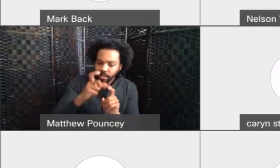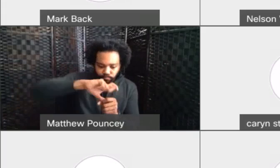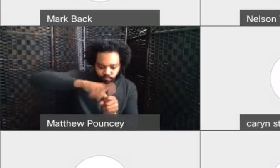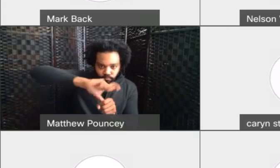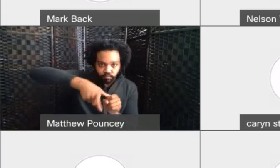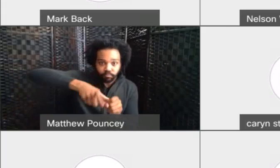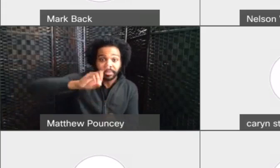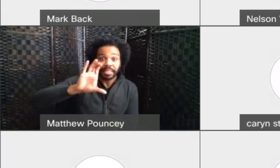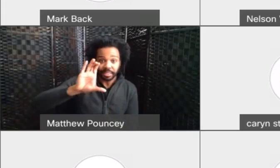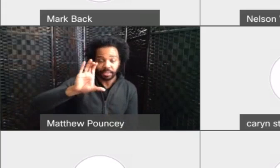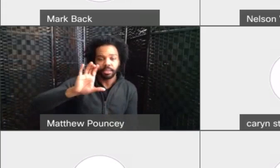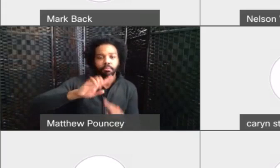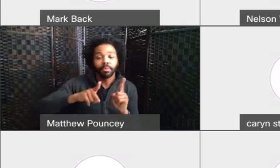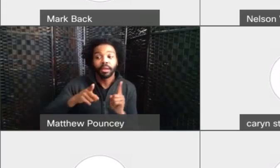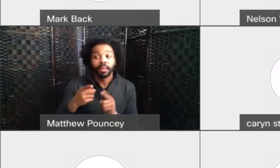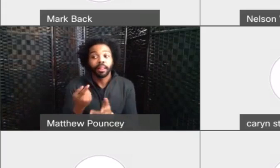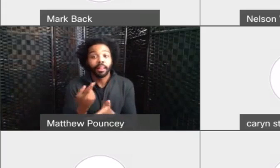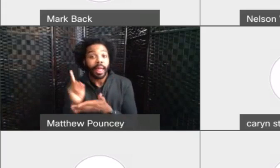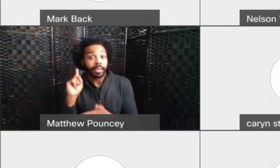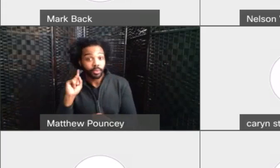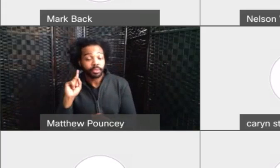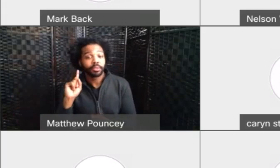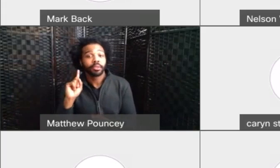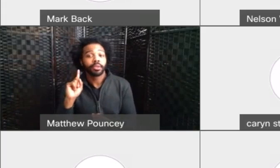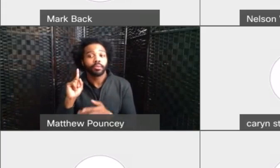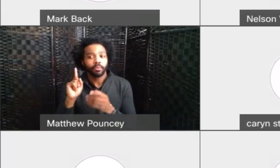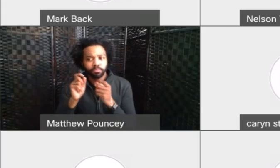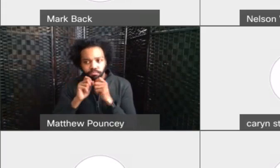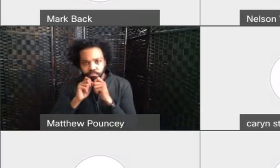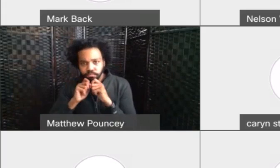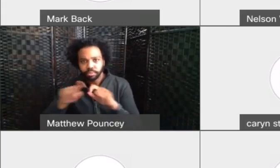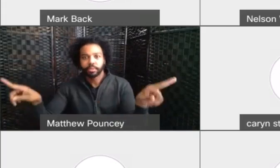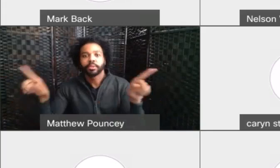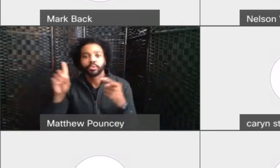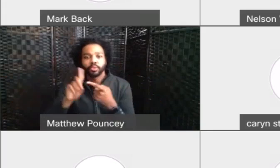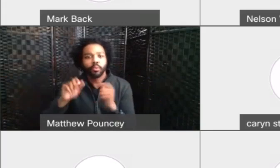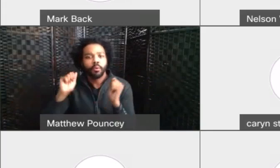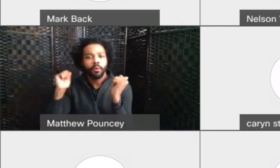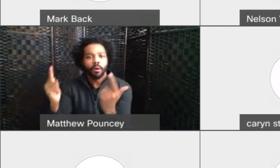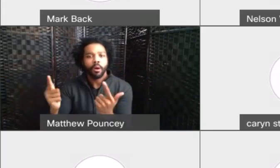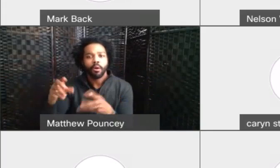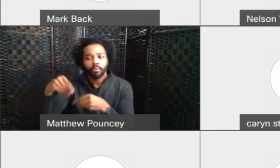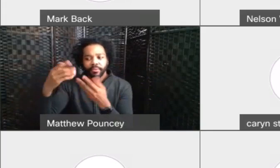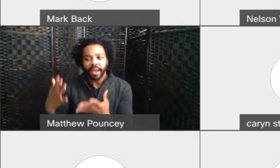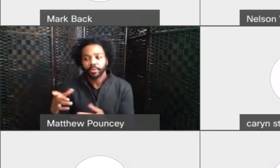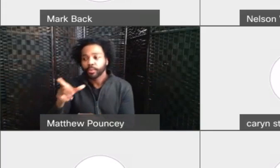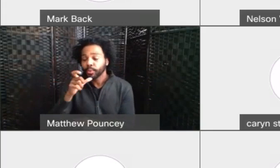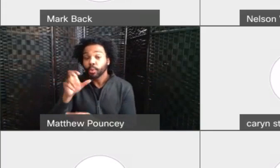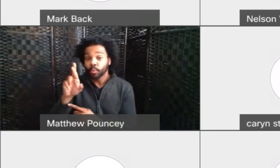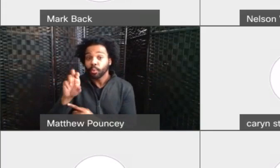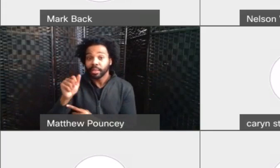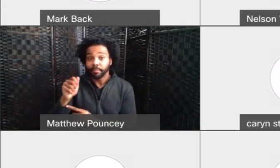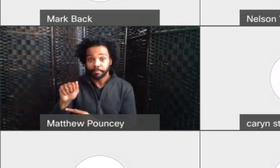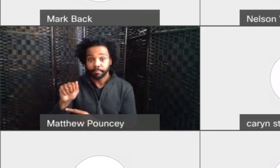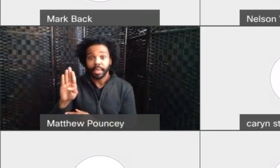But last week, we sent something out to all providers of residential habilitation and